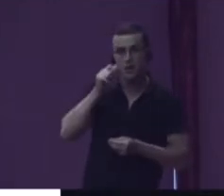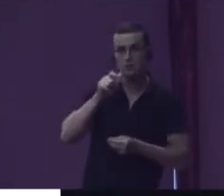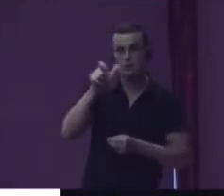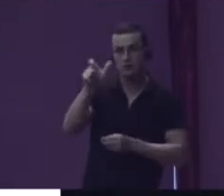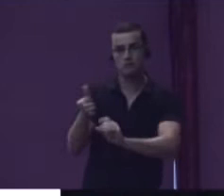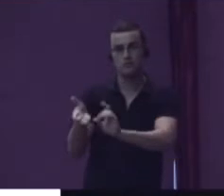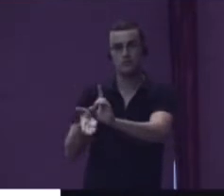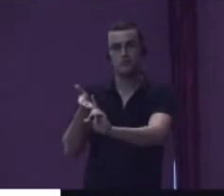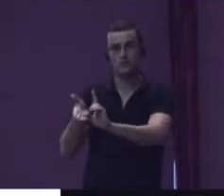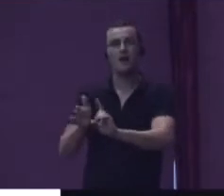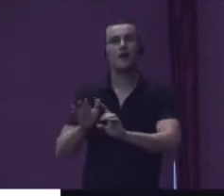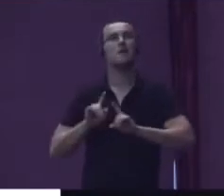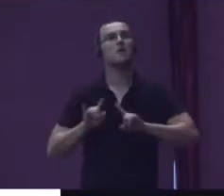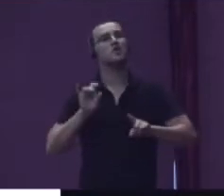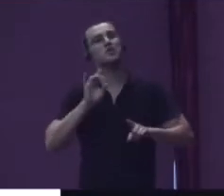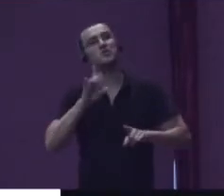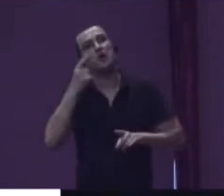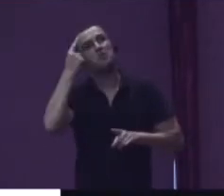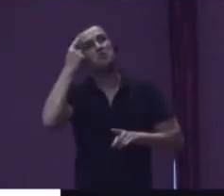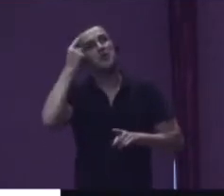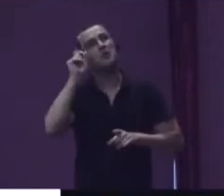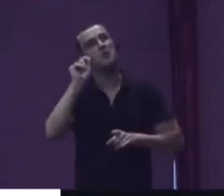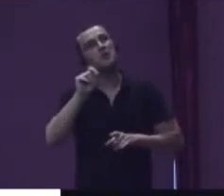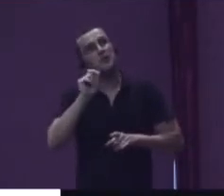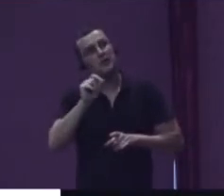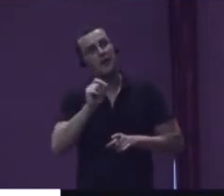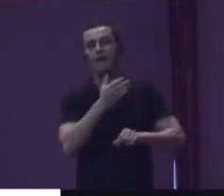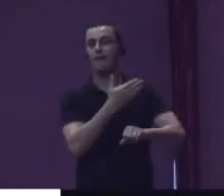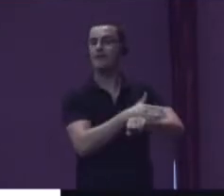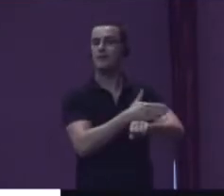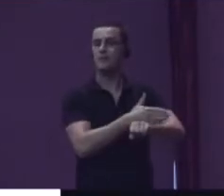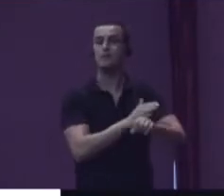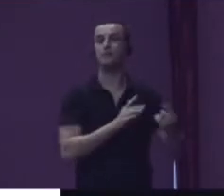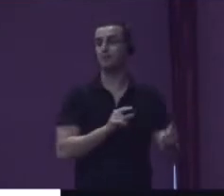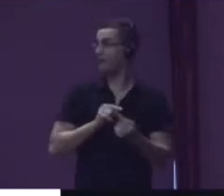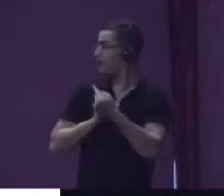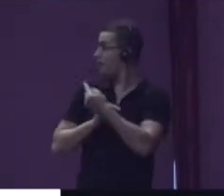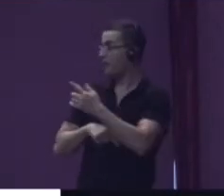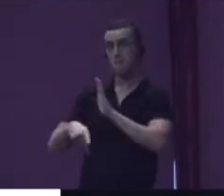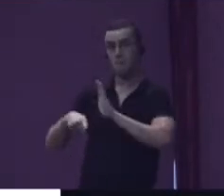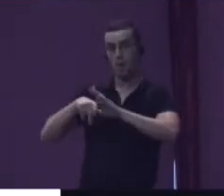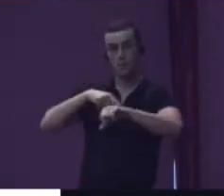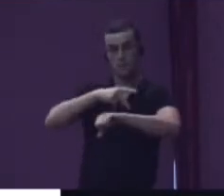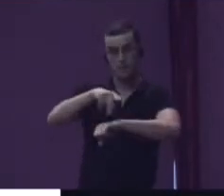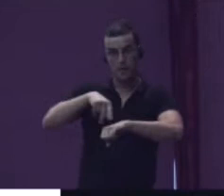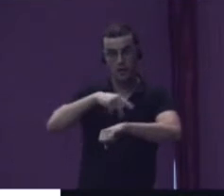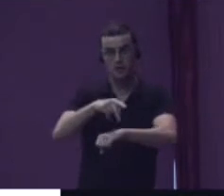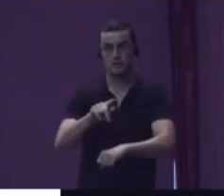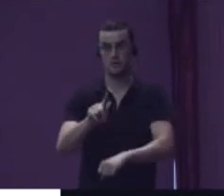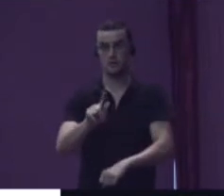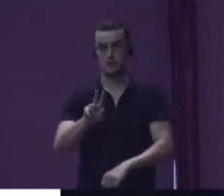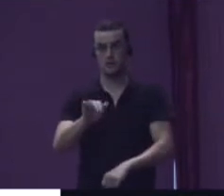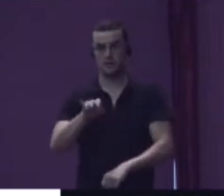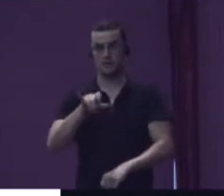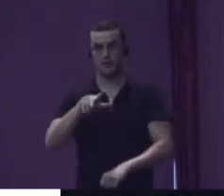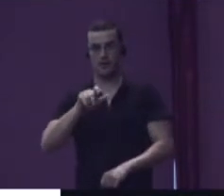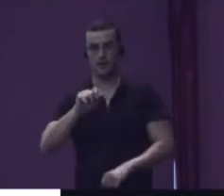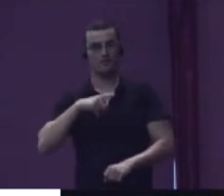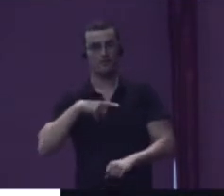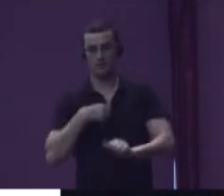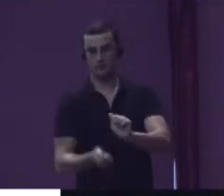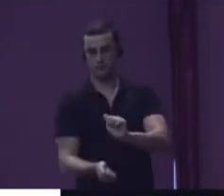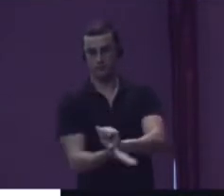of corruption and lag behind and all, still having some programs. But essentially, it really